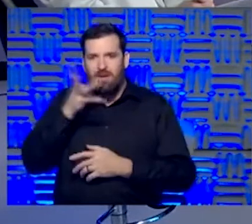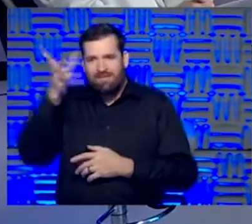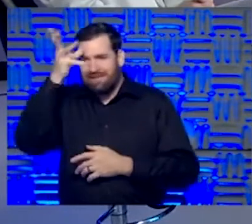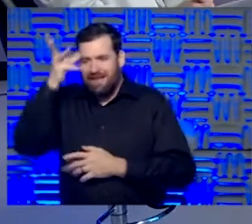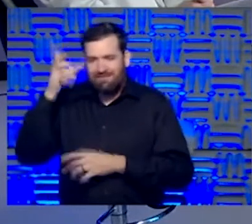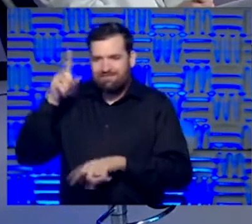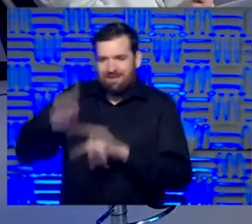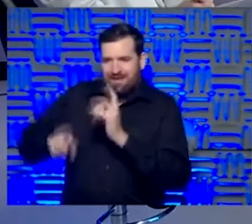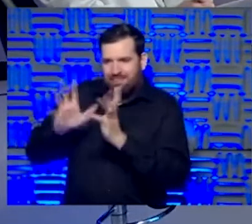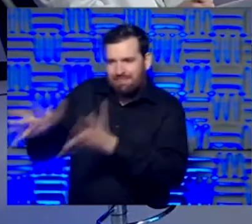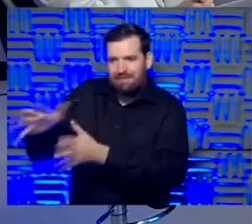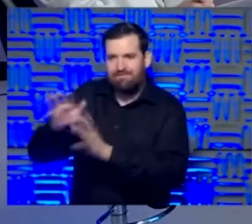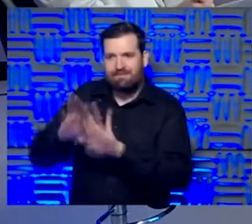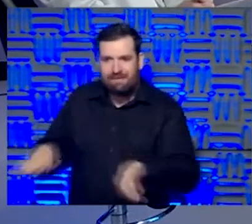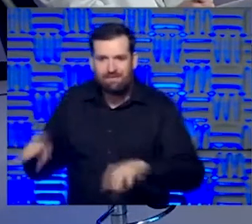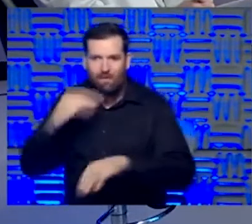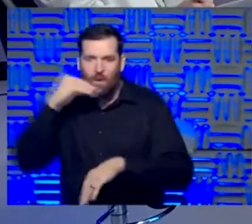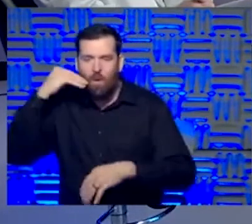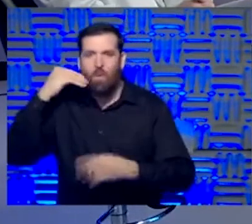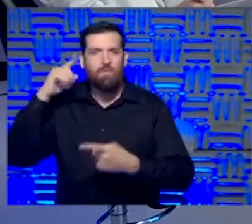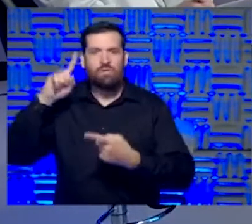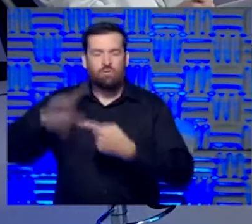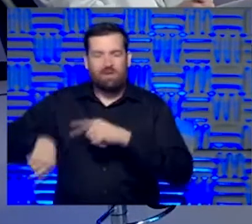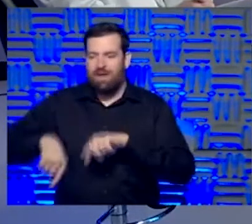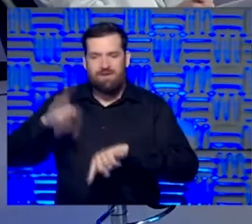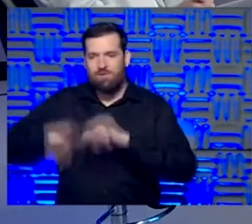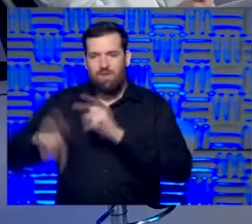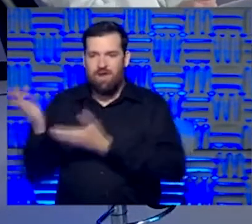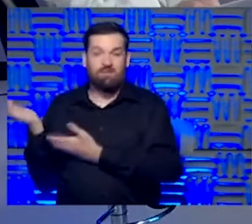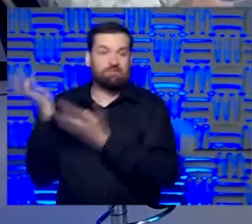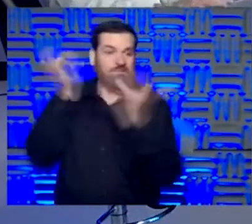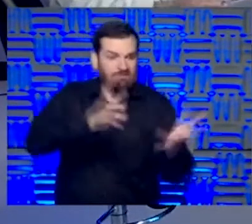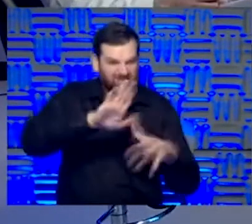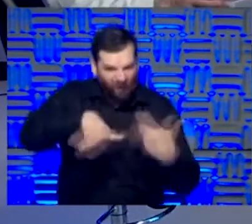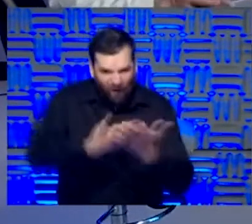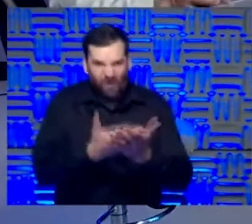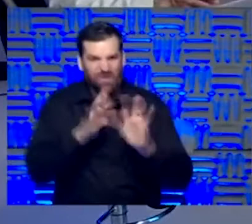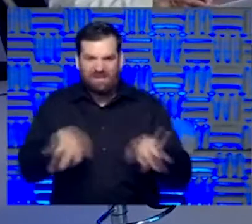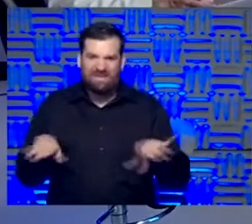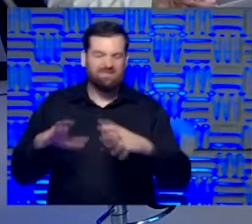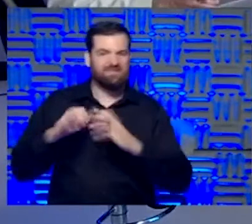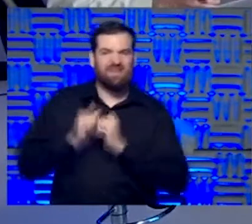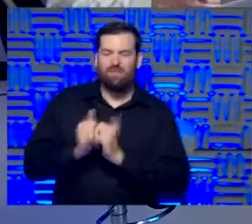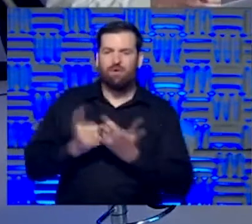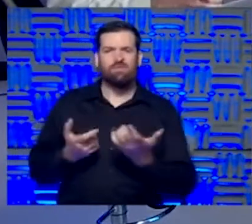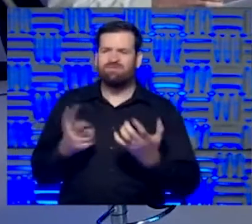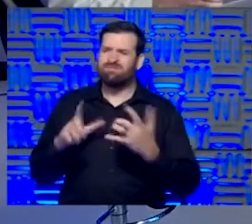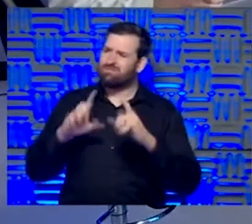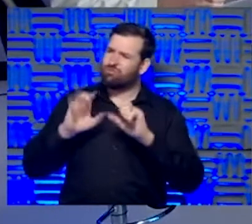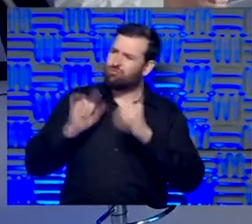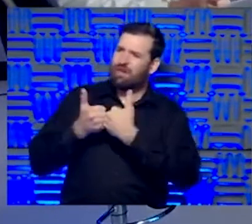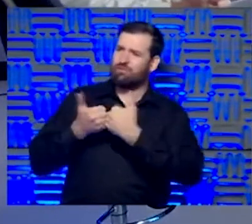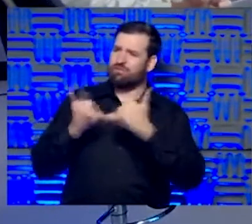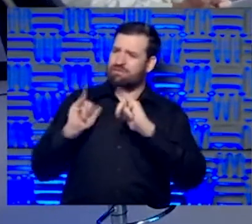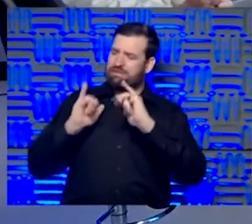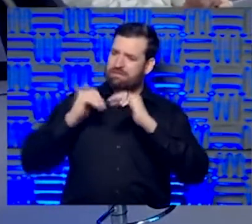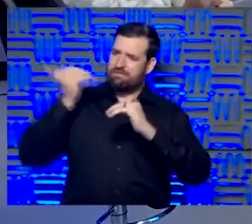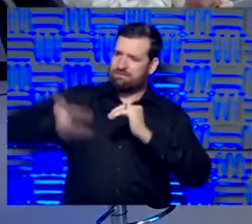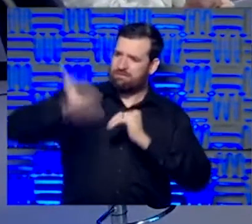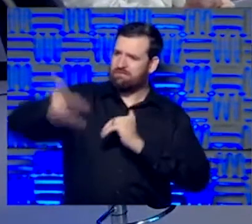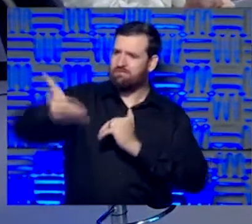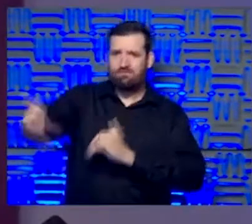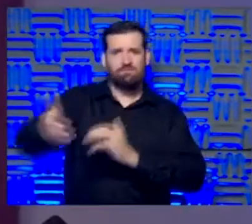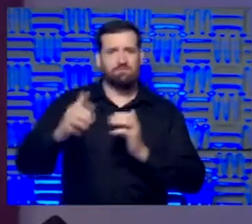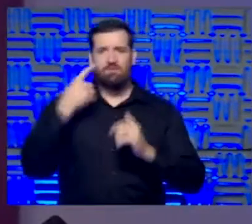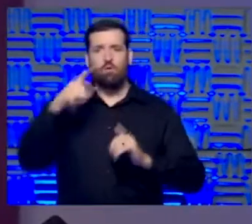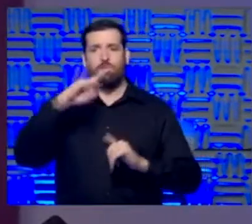the kids at home. And how do you do that? You can't bring all the kids into the clinic visit with them. That had to be a real challenge, and still an ongoing challenge for pediatric